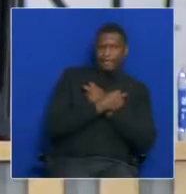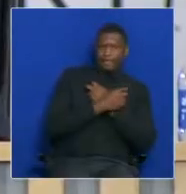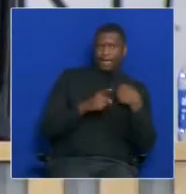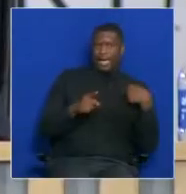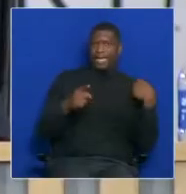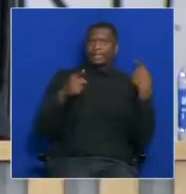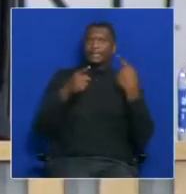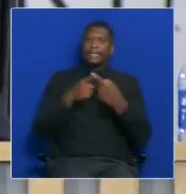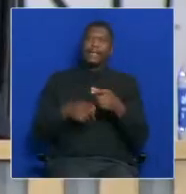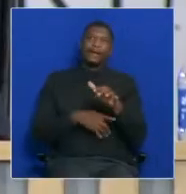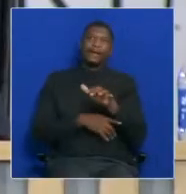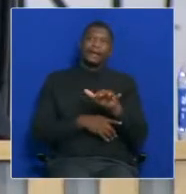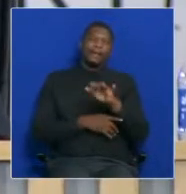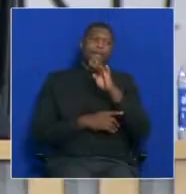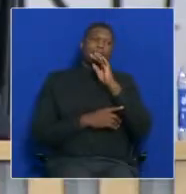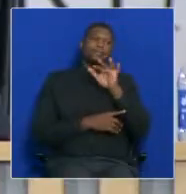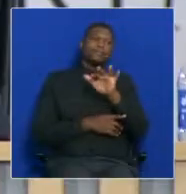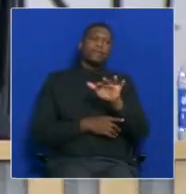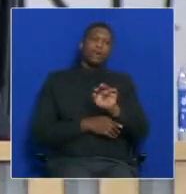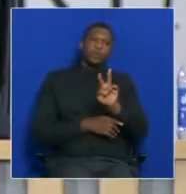2 months, yes. Okay. Thank you.